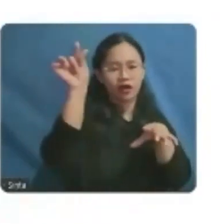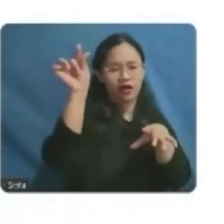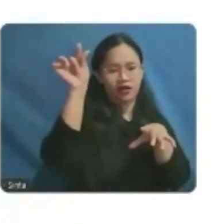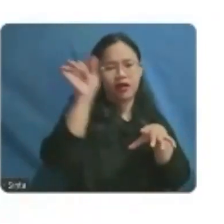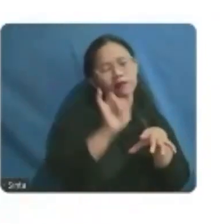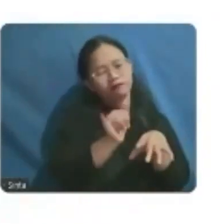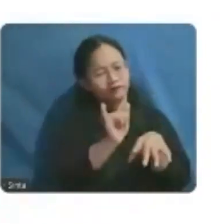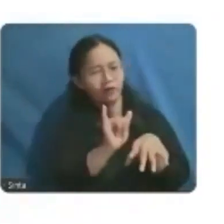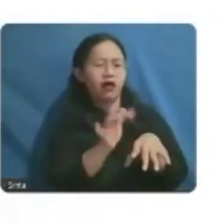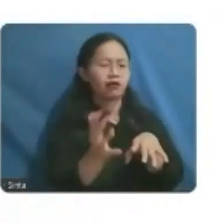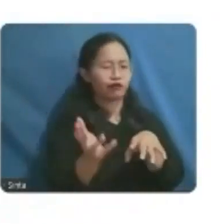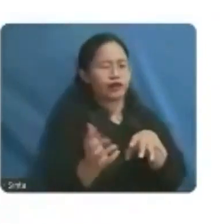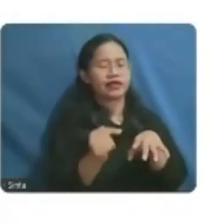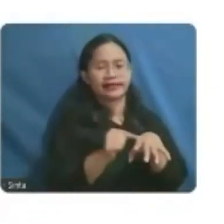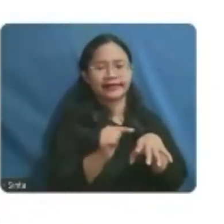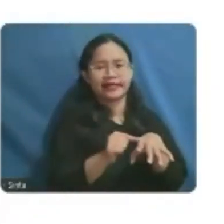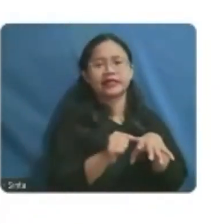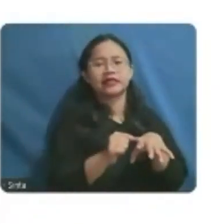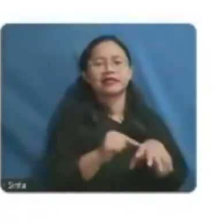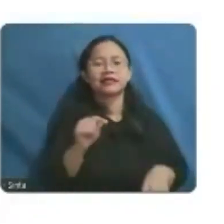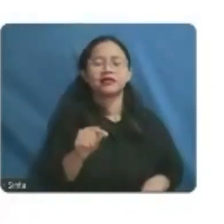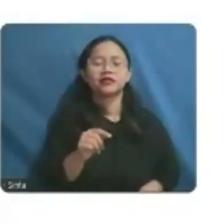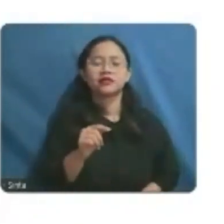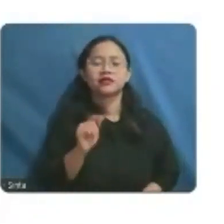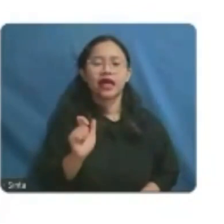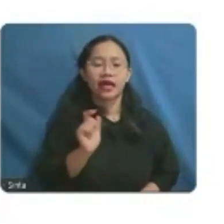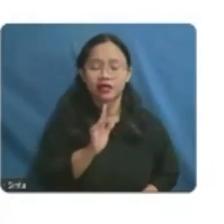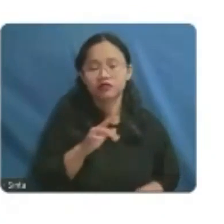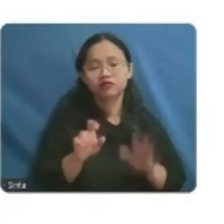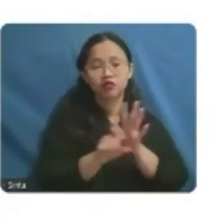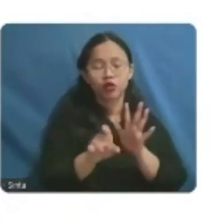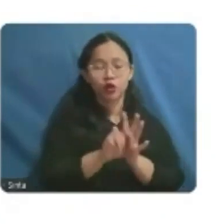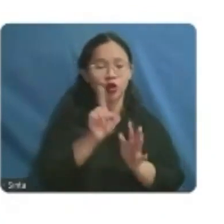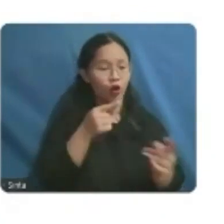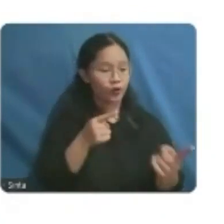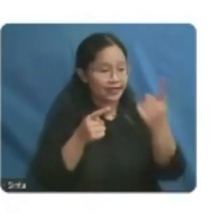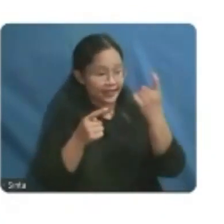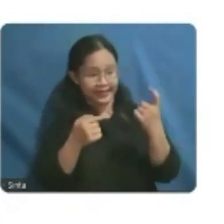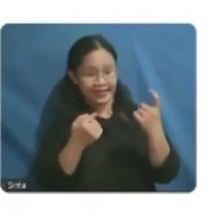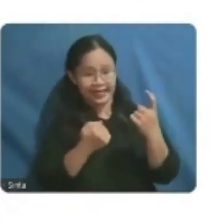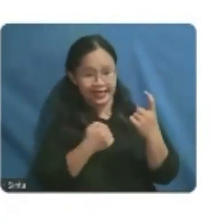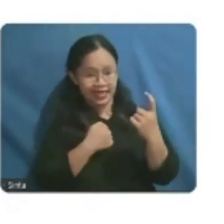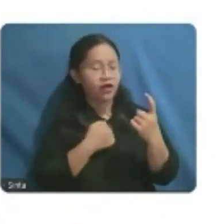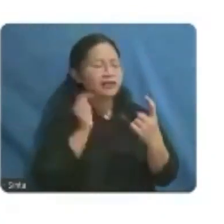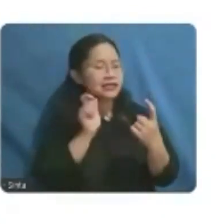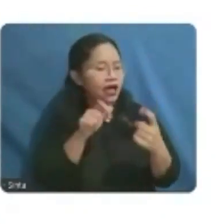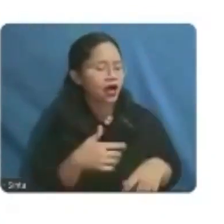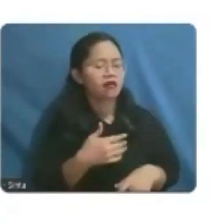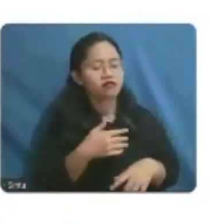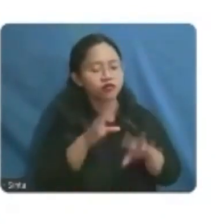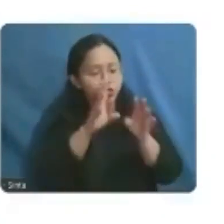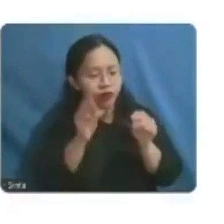of how we reduce the incidence of pneumonia, I think we have to look at